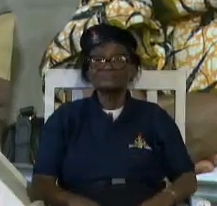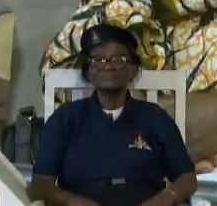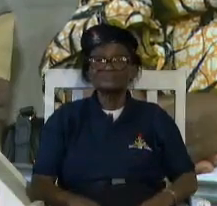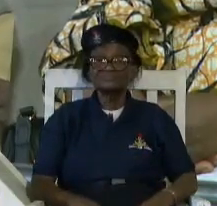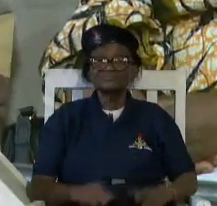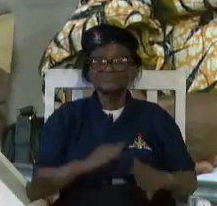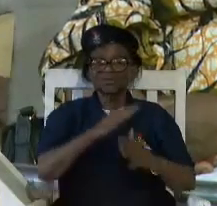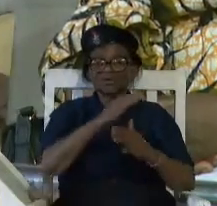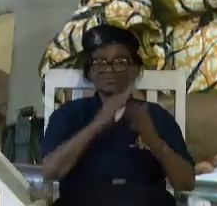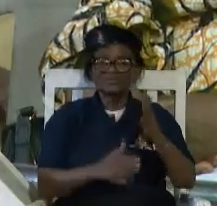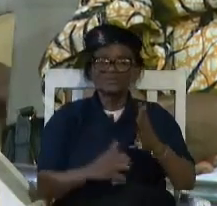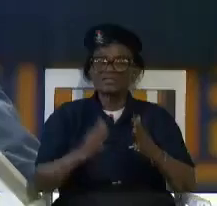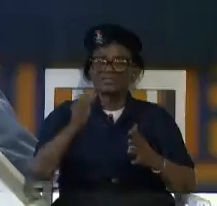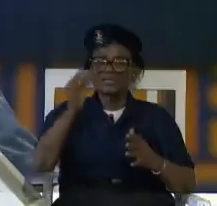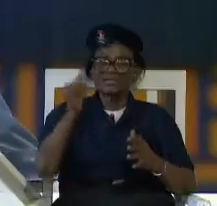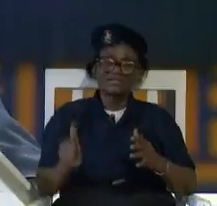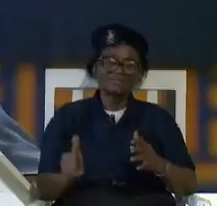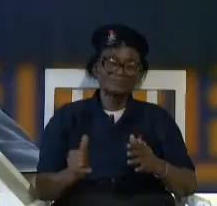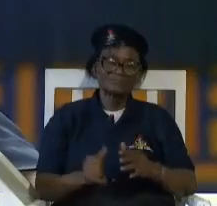totally.